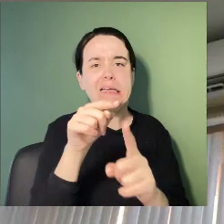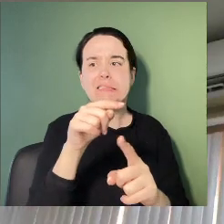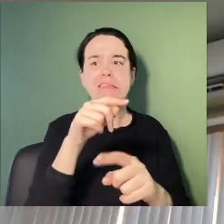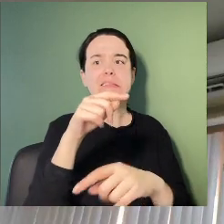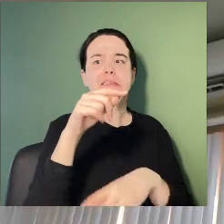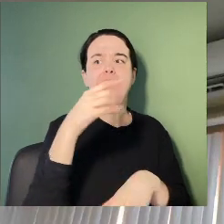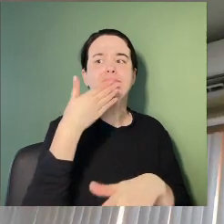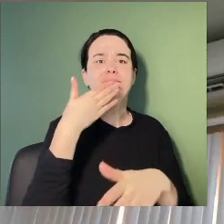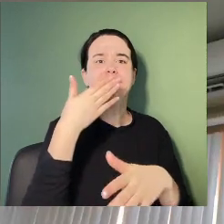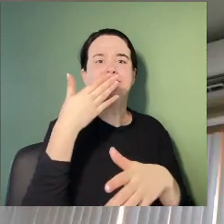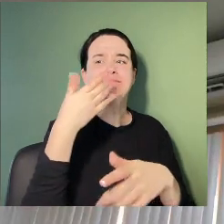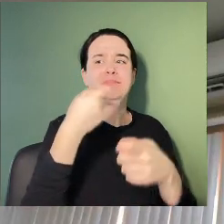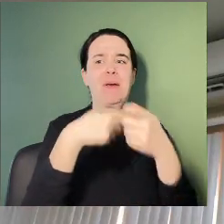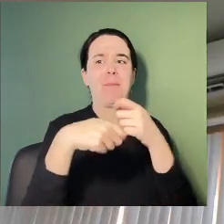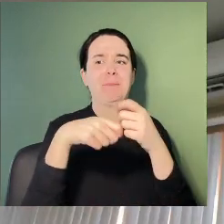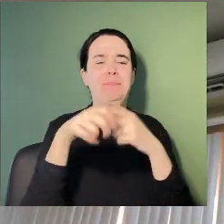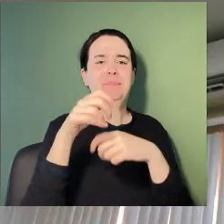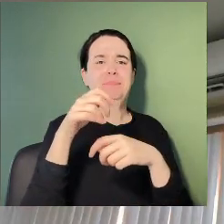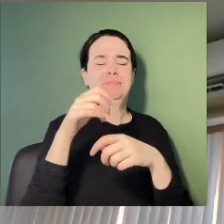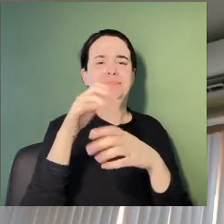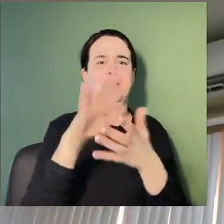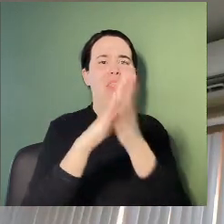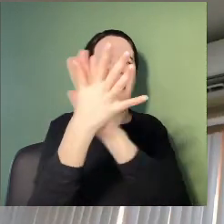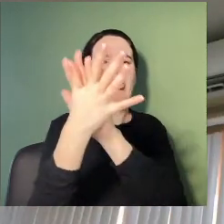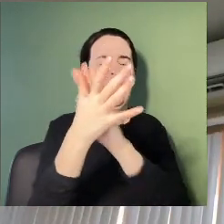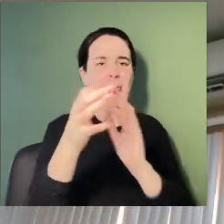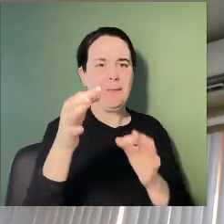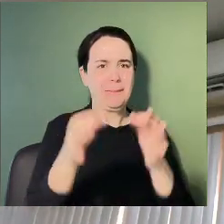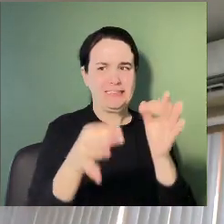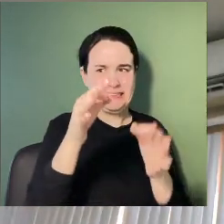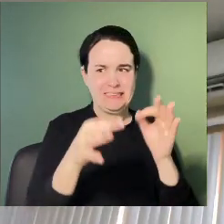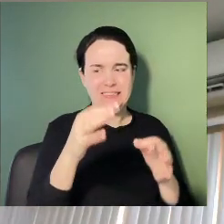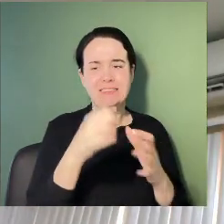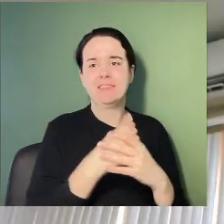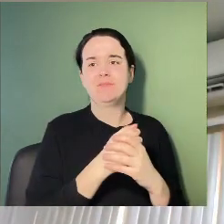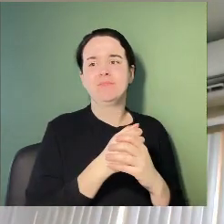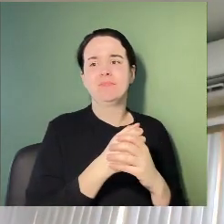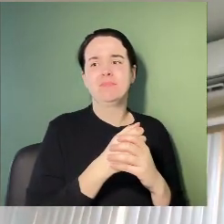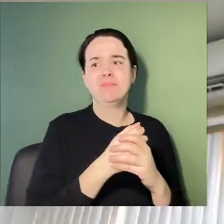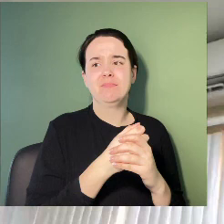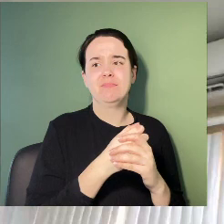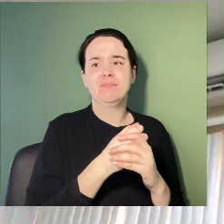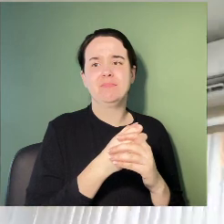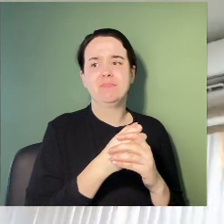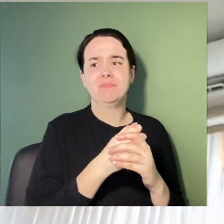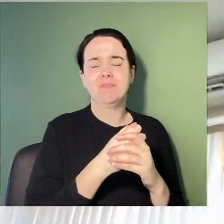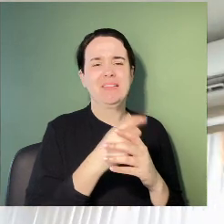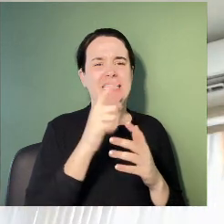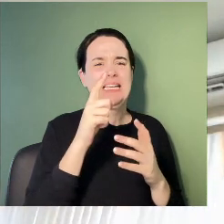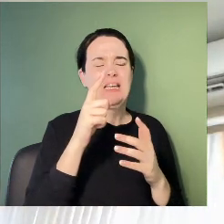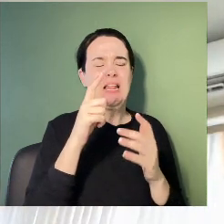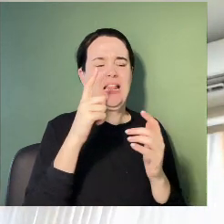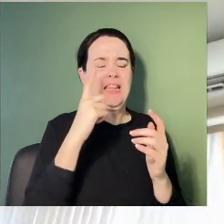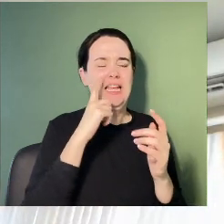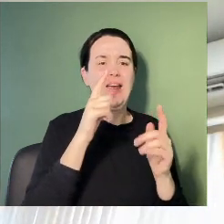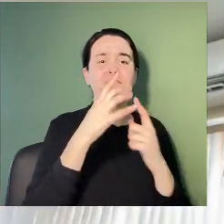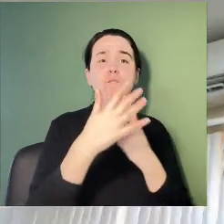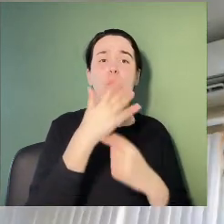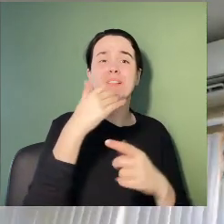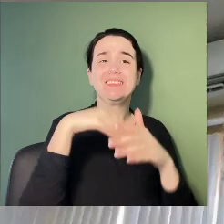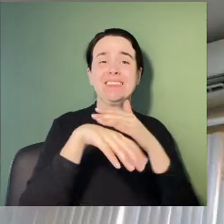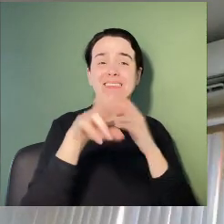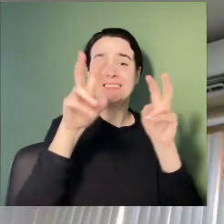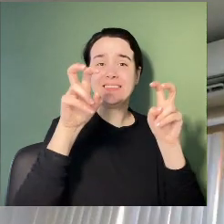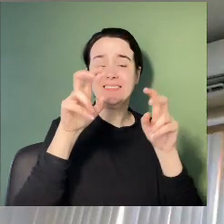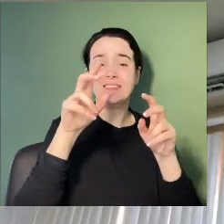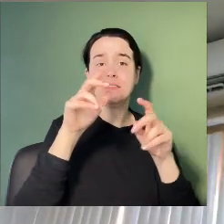attempt at creating these pools of like influencers, let's say on a space like TikTok, to push a certain narrative? Or do you think the